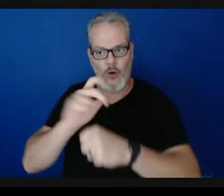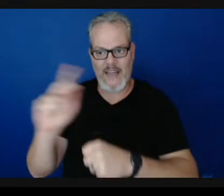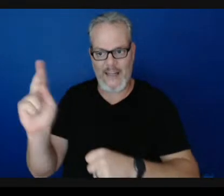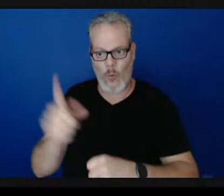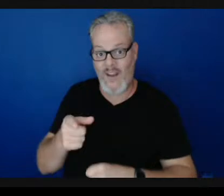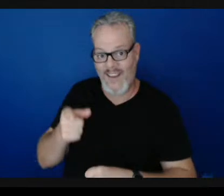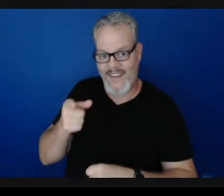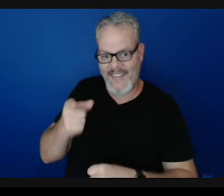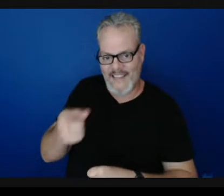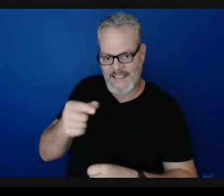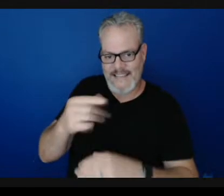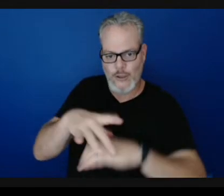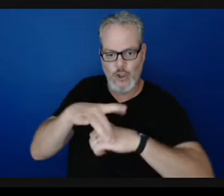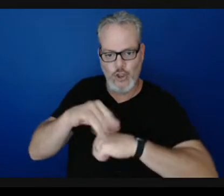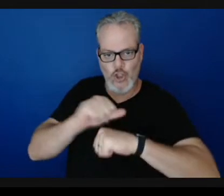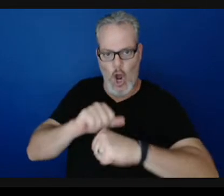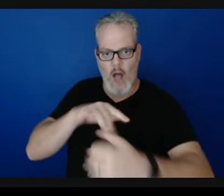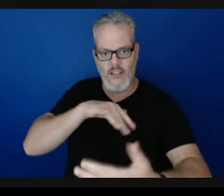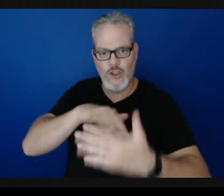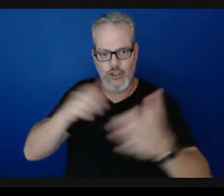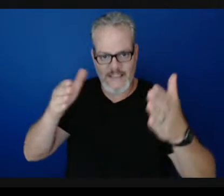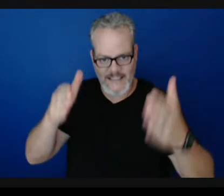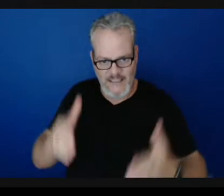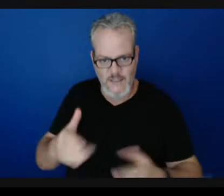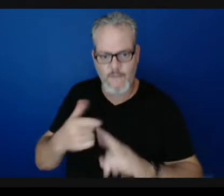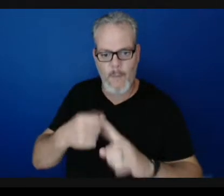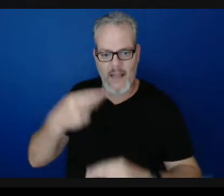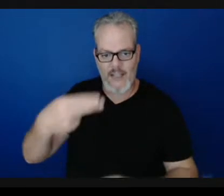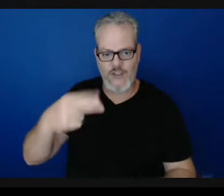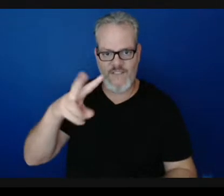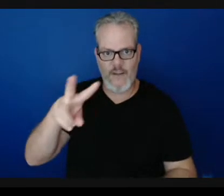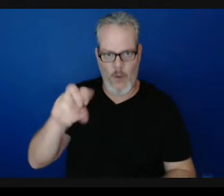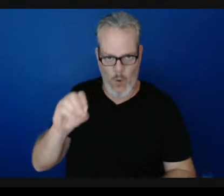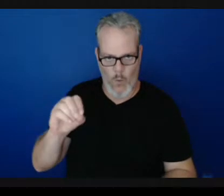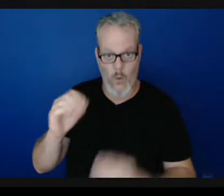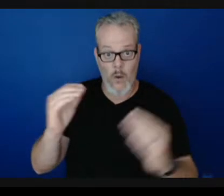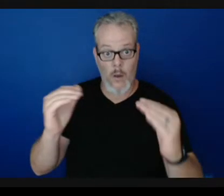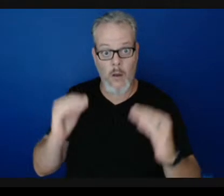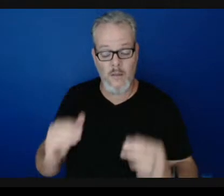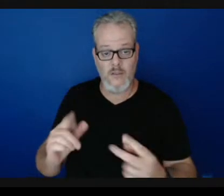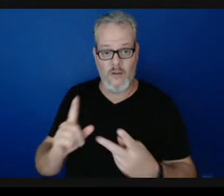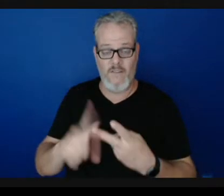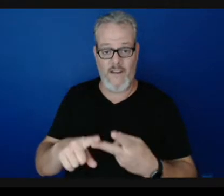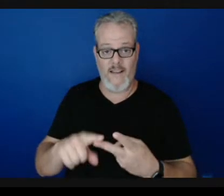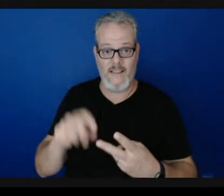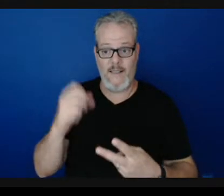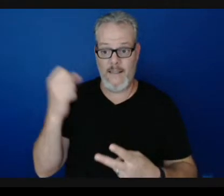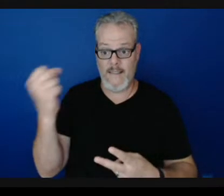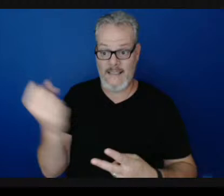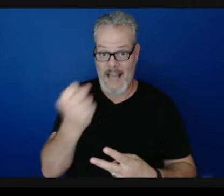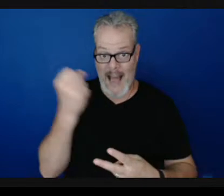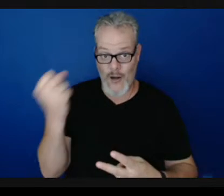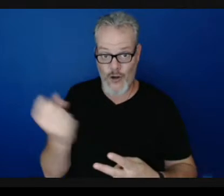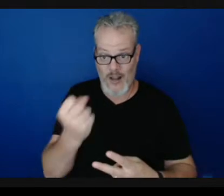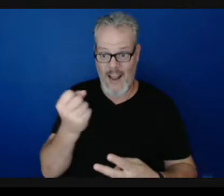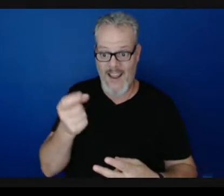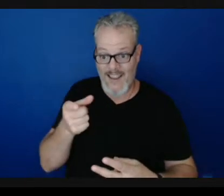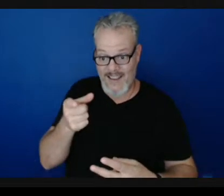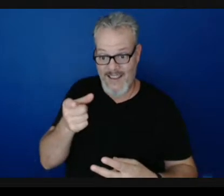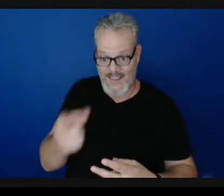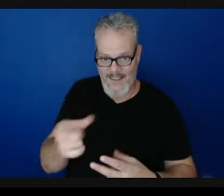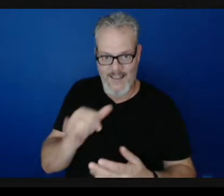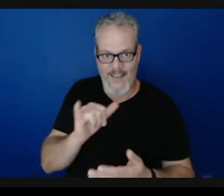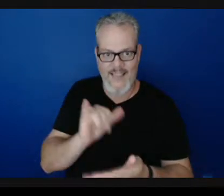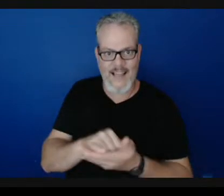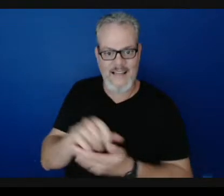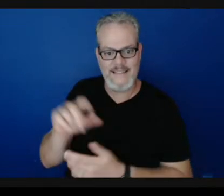geologist from HVO. He'll be doing this one. And Saturday, down at the Kahuku unit, is